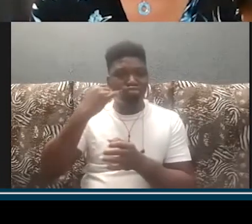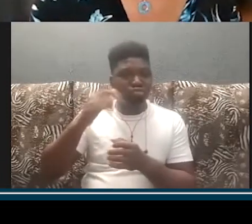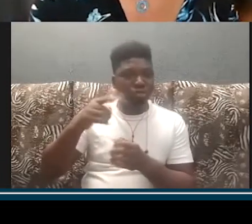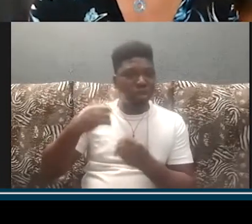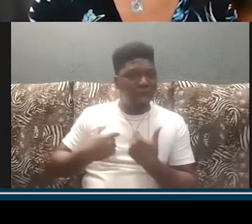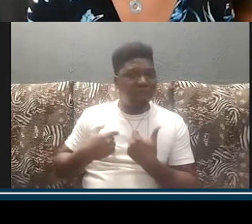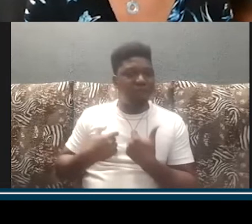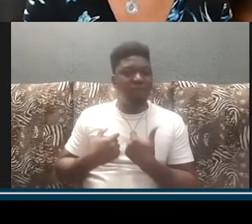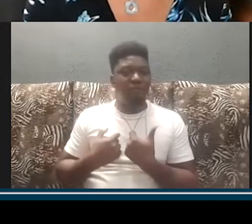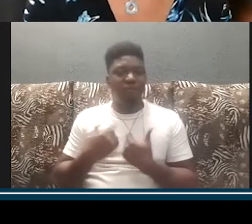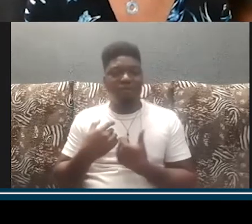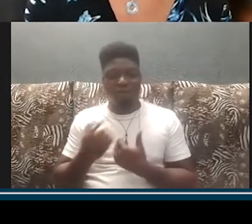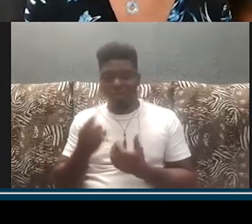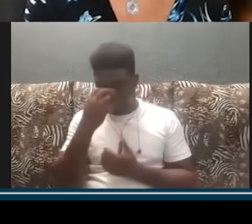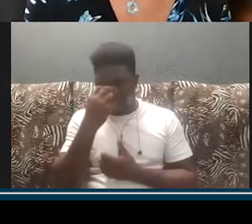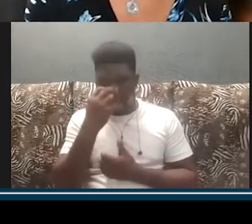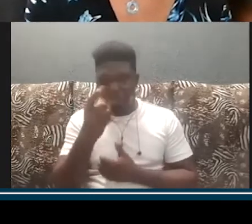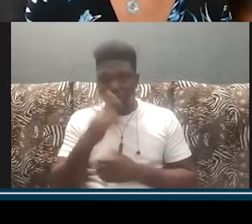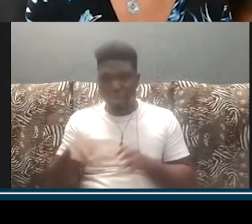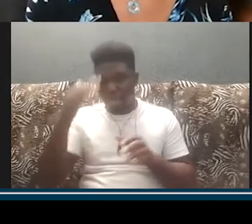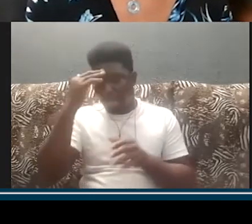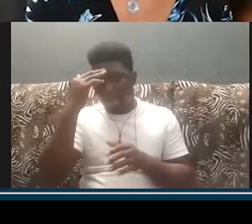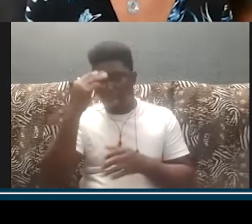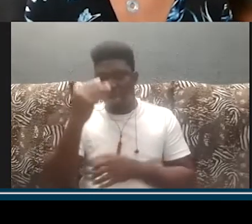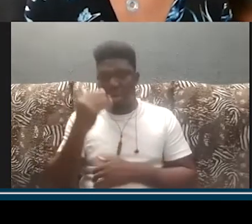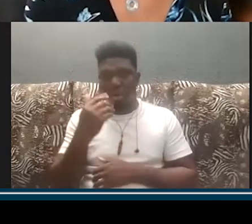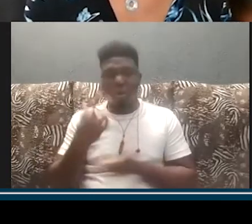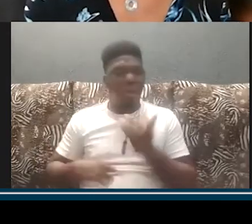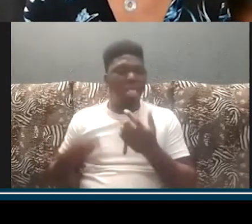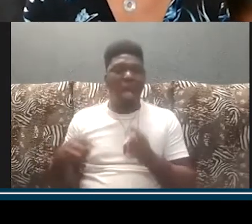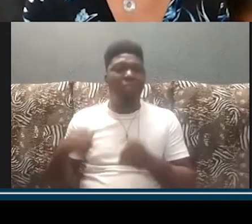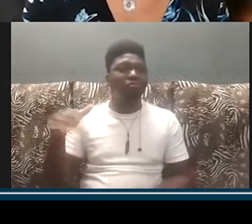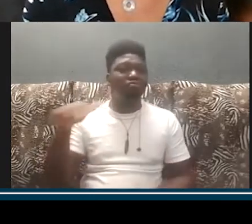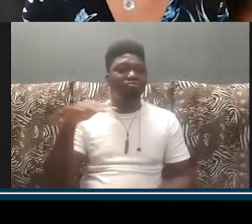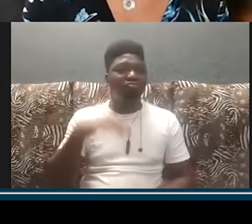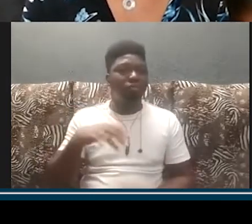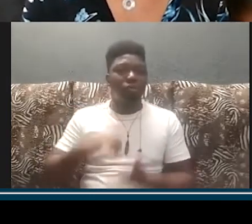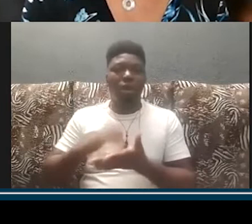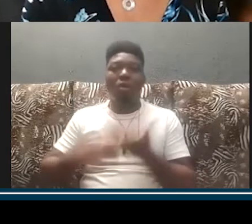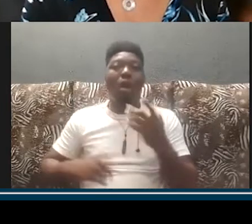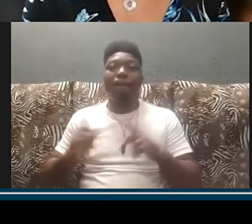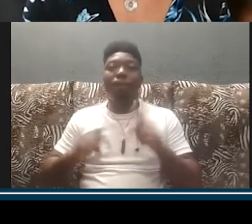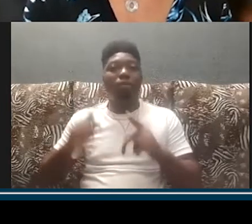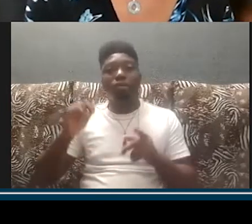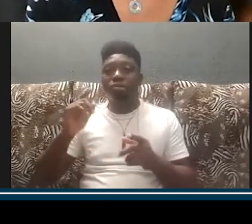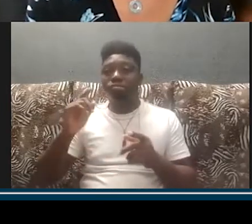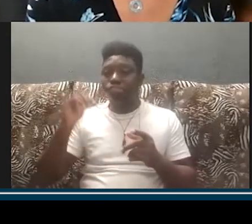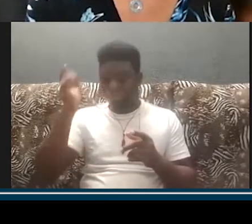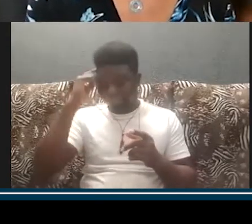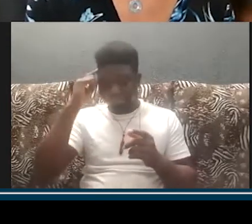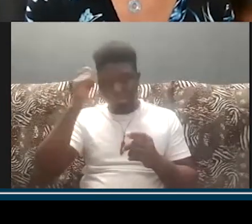blind, you probably don't know what is happening. So that's what people's just mentality, how they think.